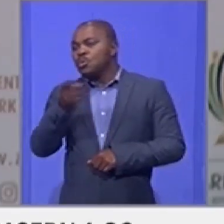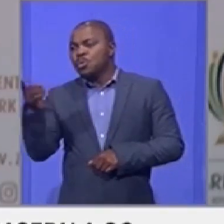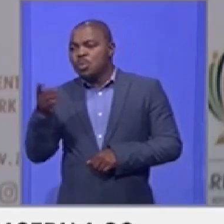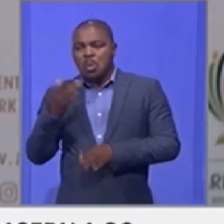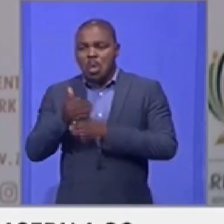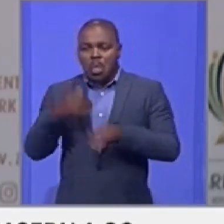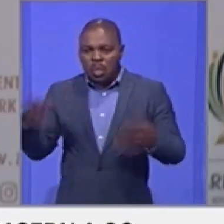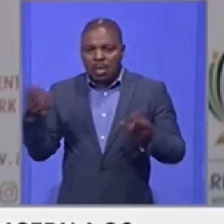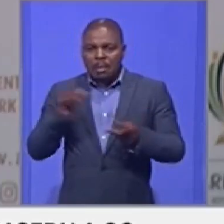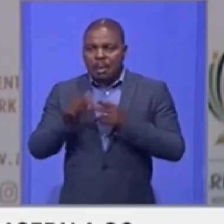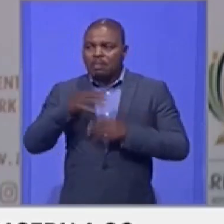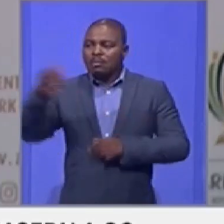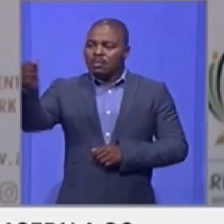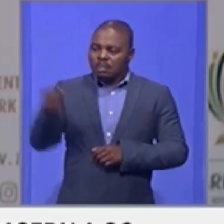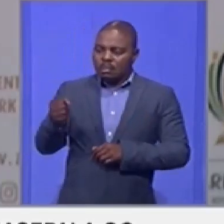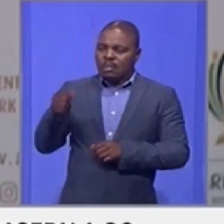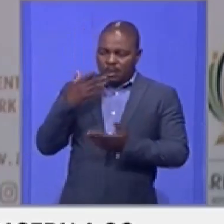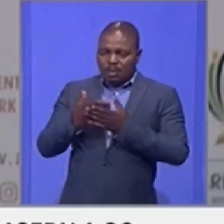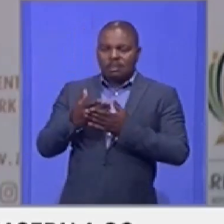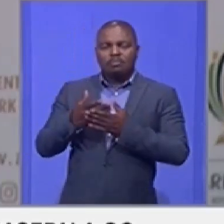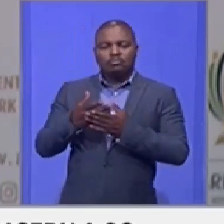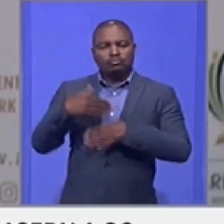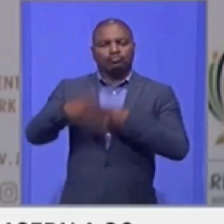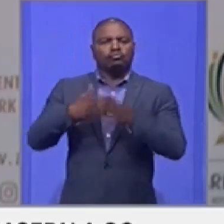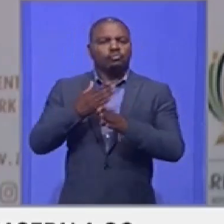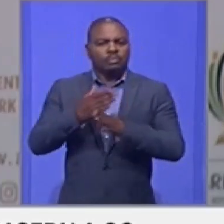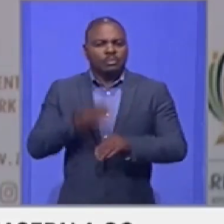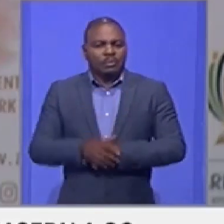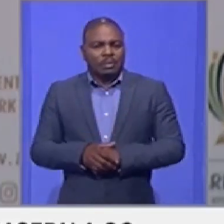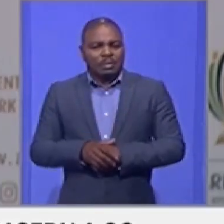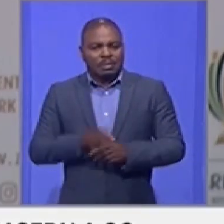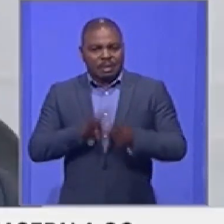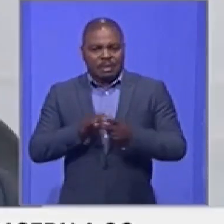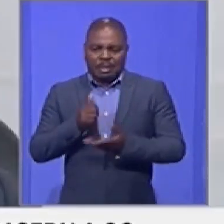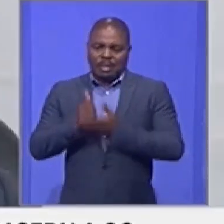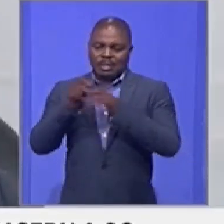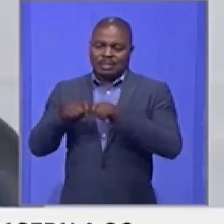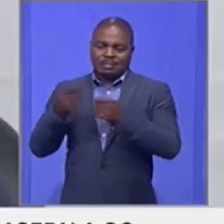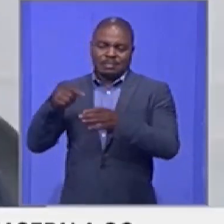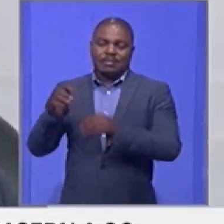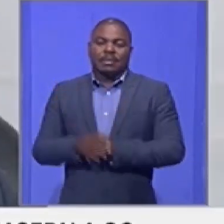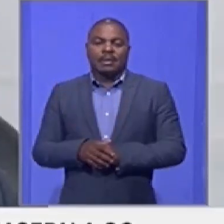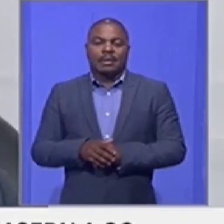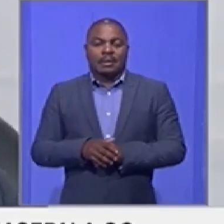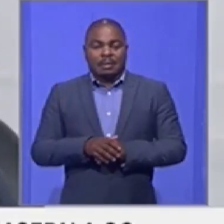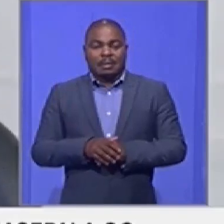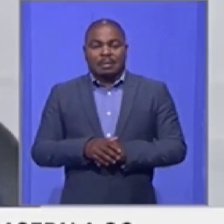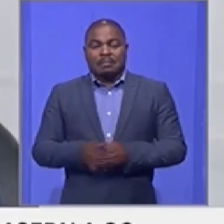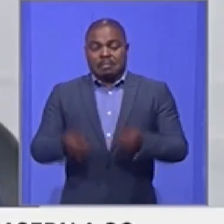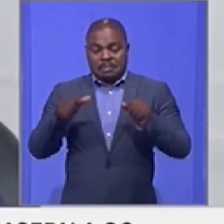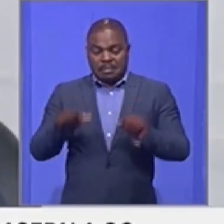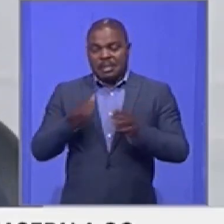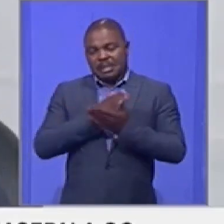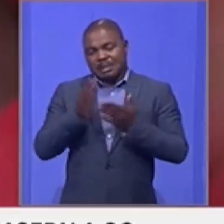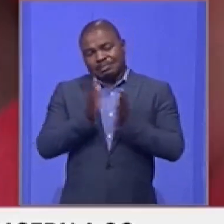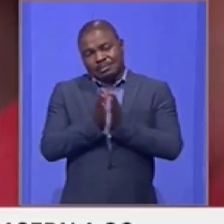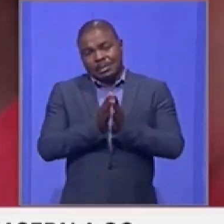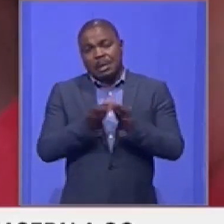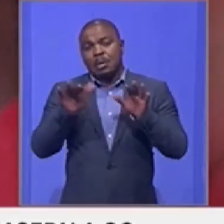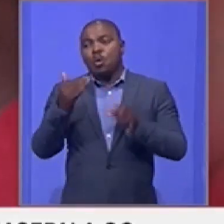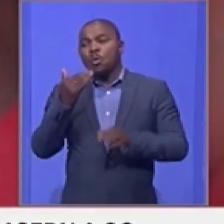that will focus on security, assisting this team. Fela go nnile le boikuelo jwa gore bao ba